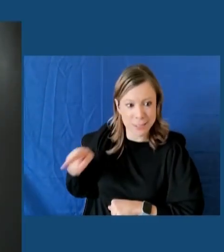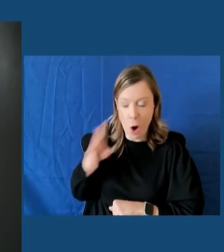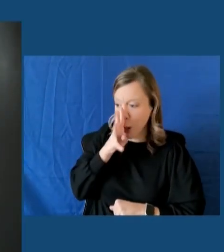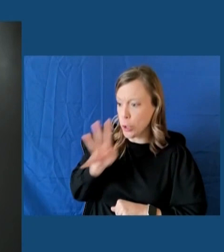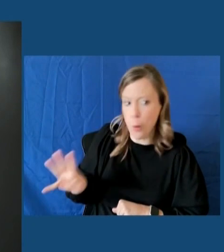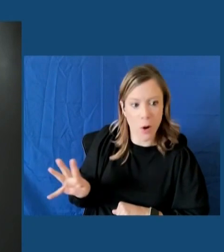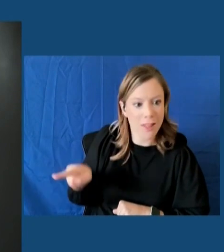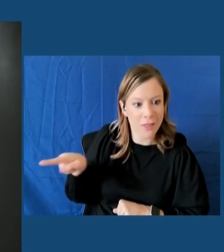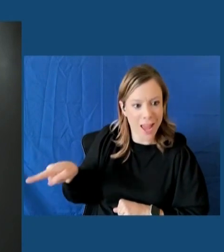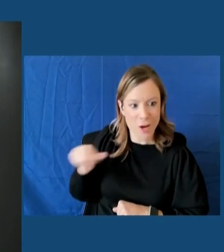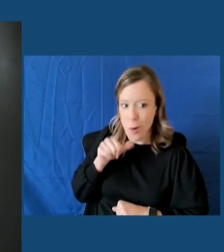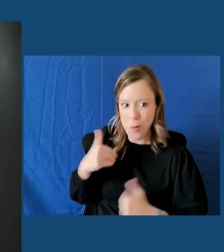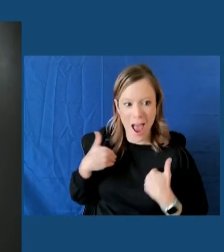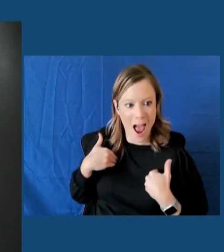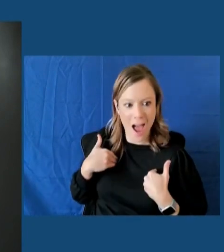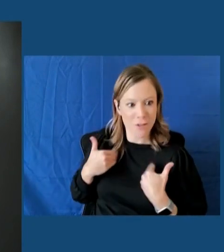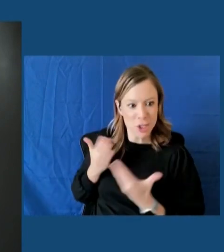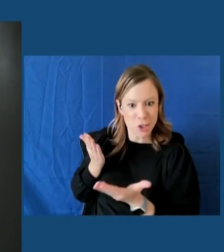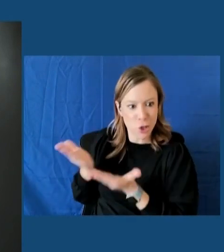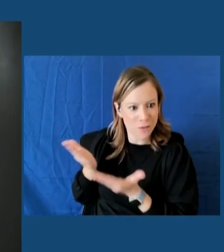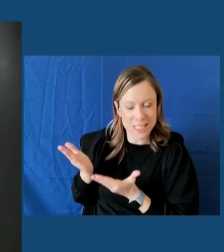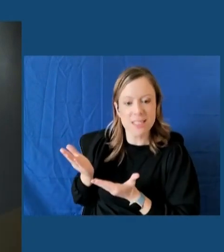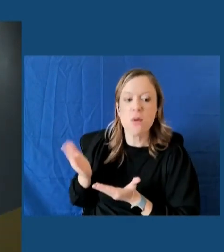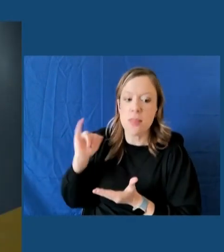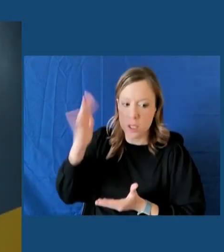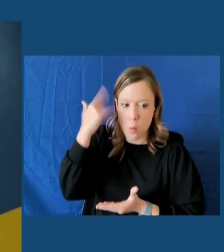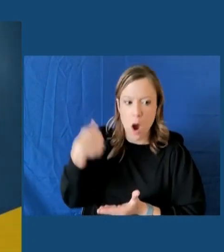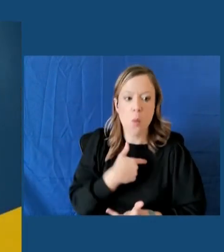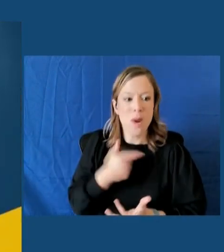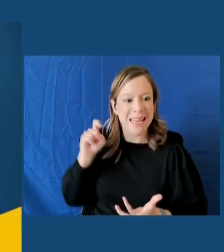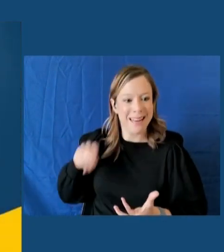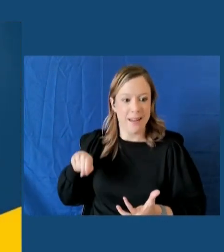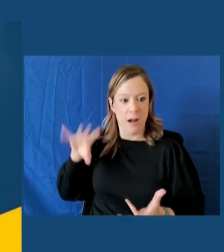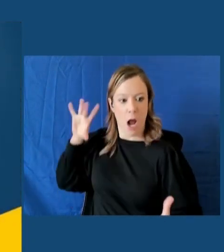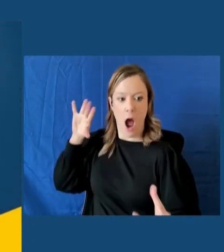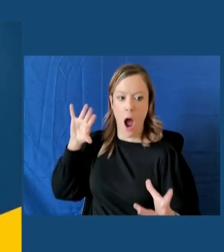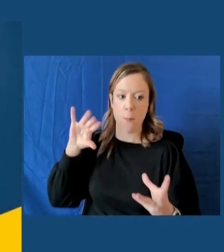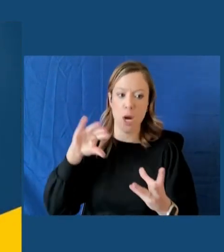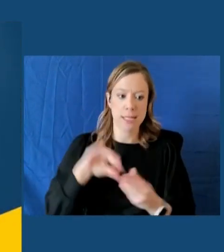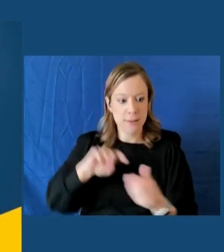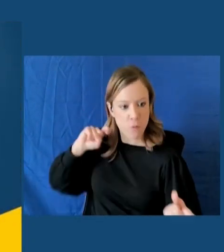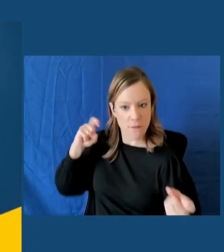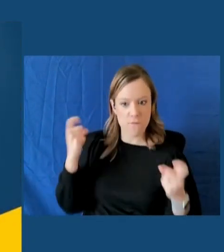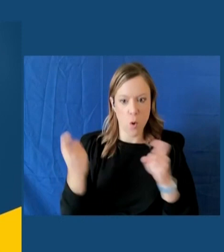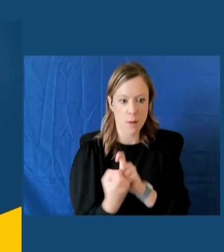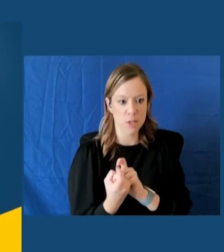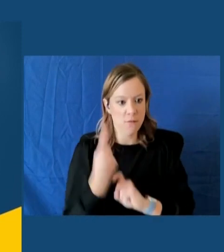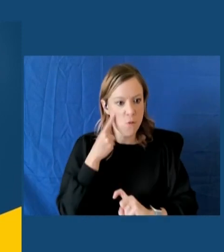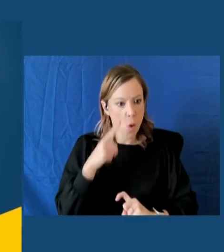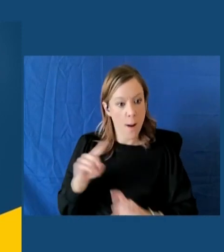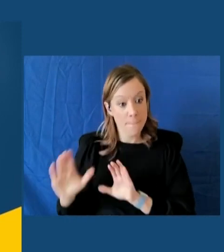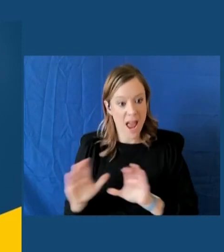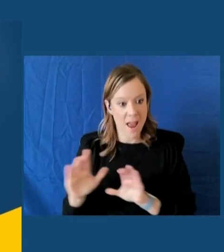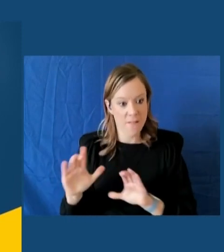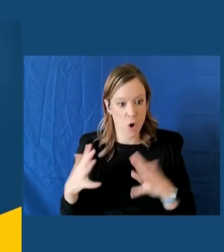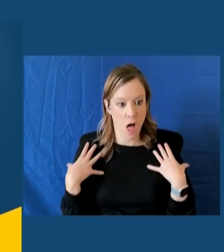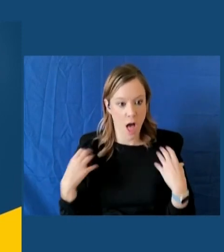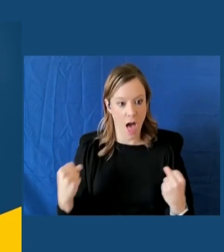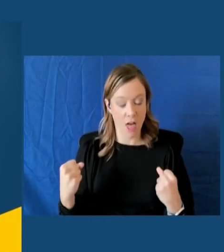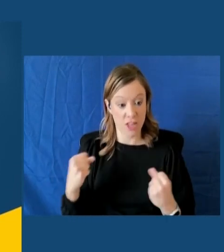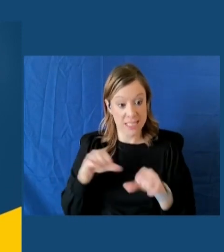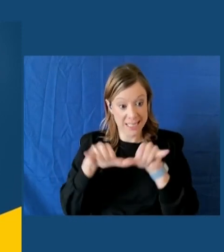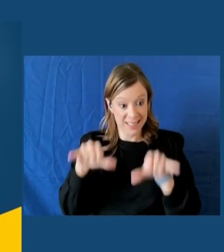proposing comprehensive reforms to our behavioral health system. Starting in 2024, we